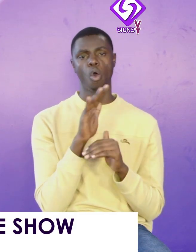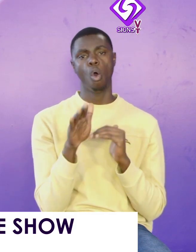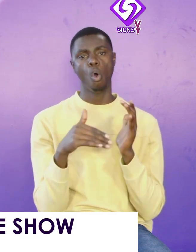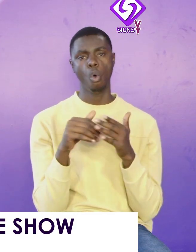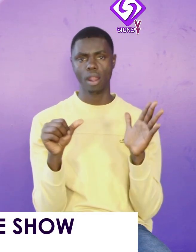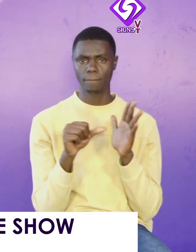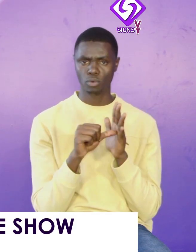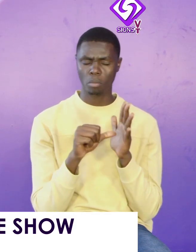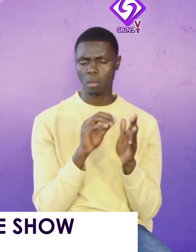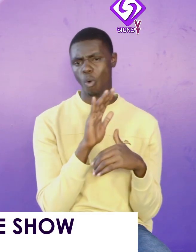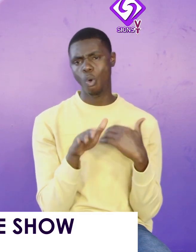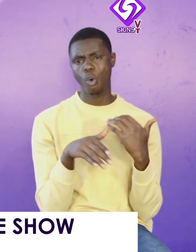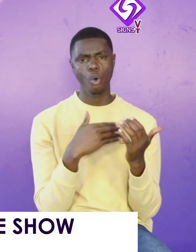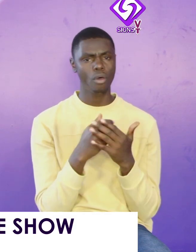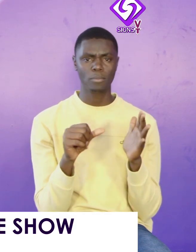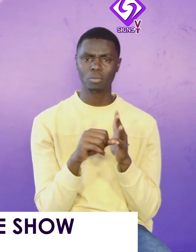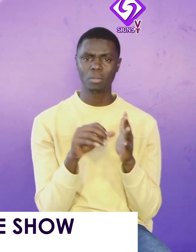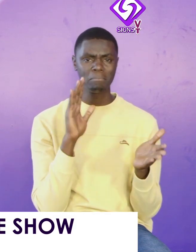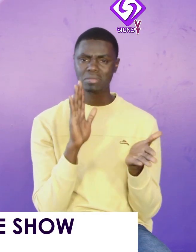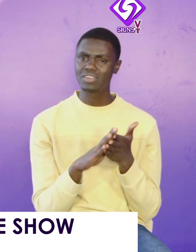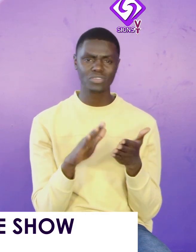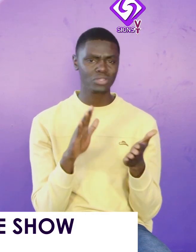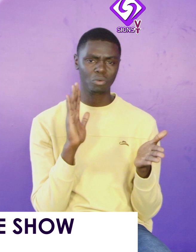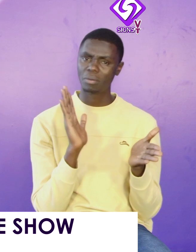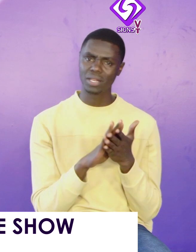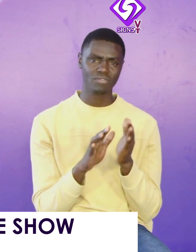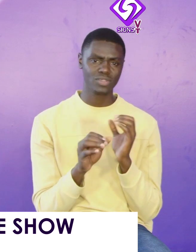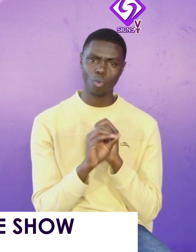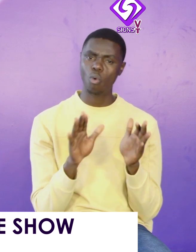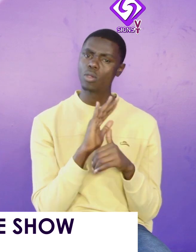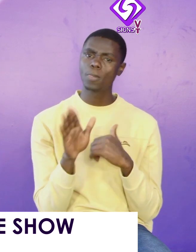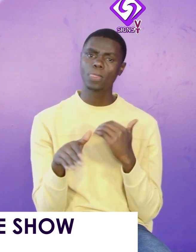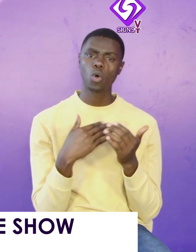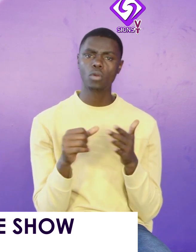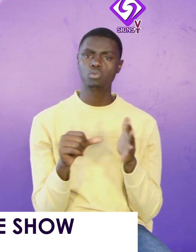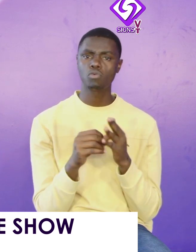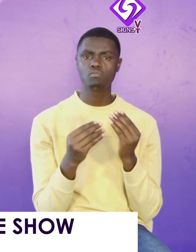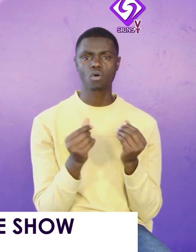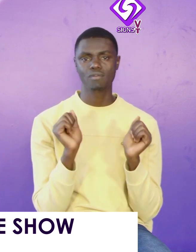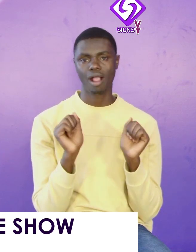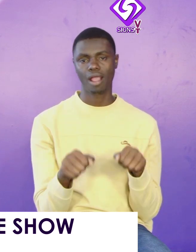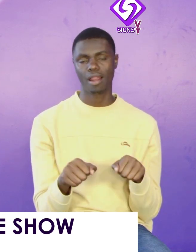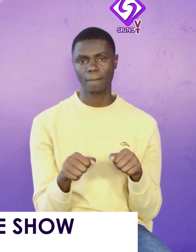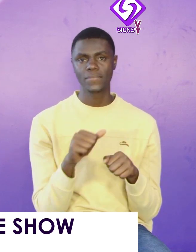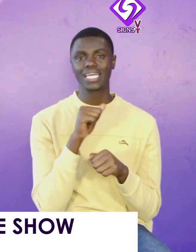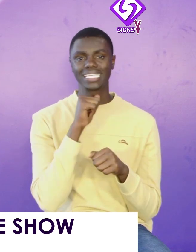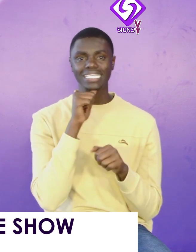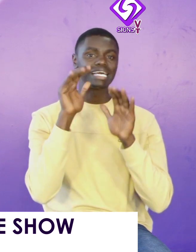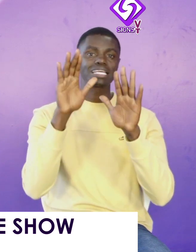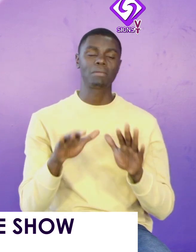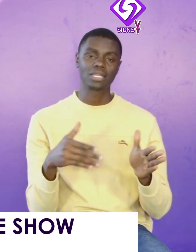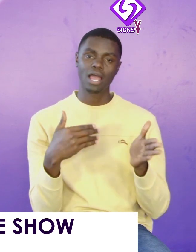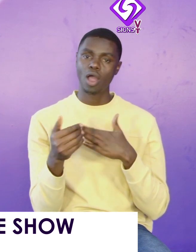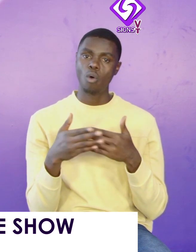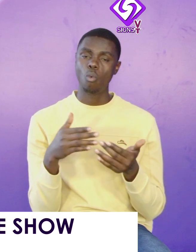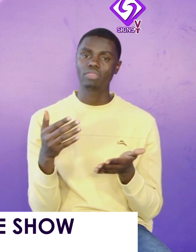problems, believe it or not, let me say that again, all problems are solvable. It doesn't matter whether the problem is